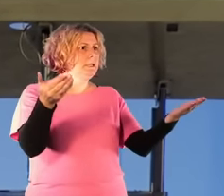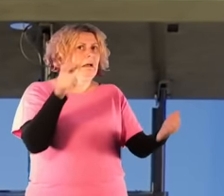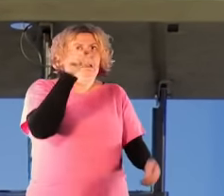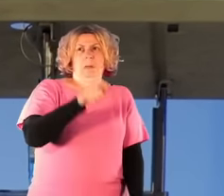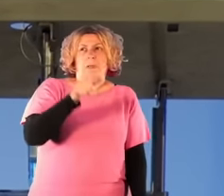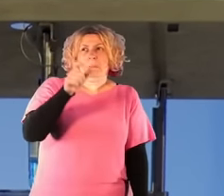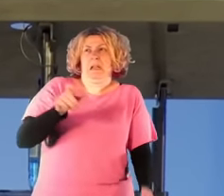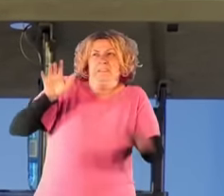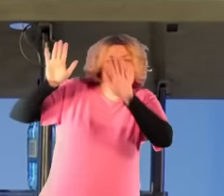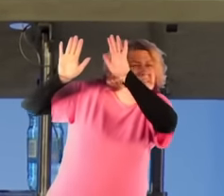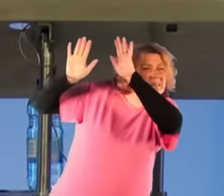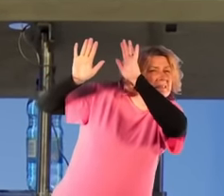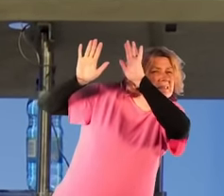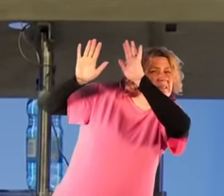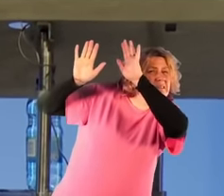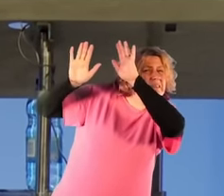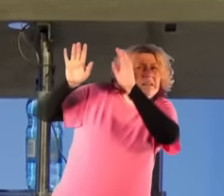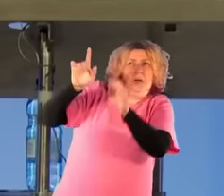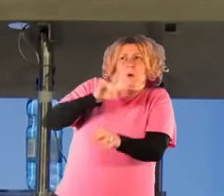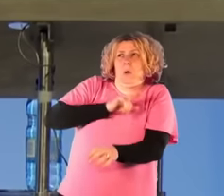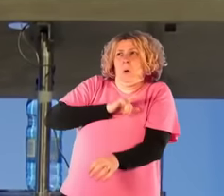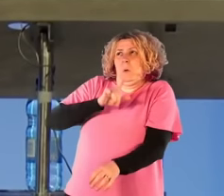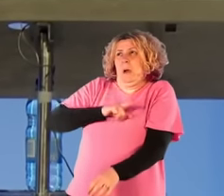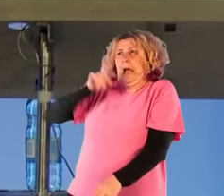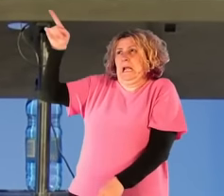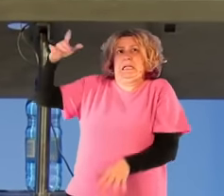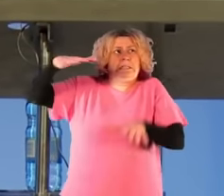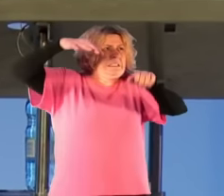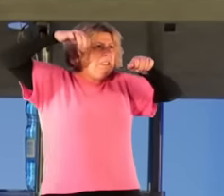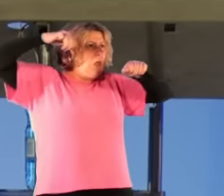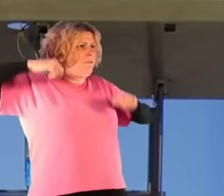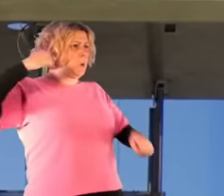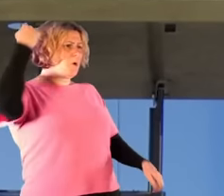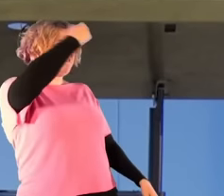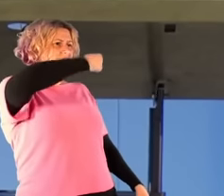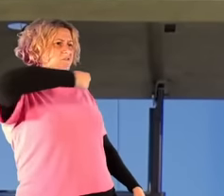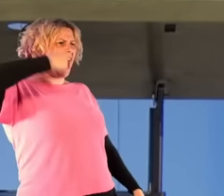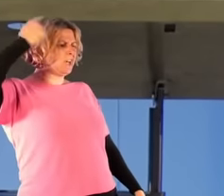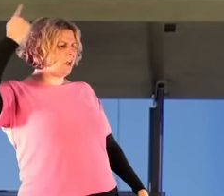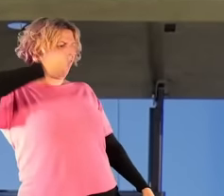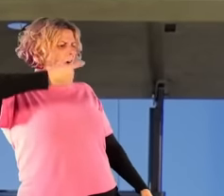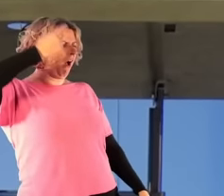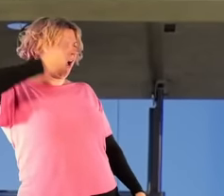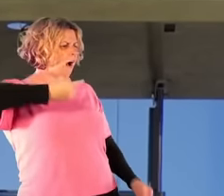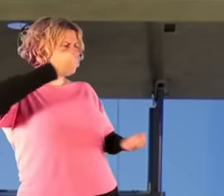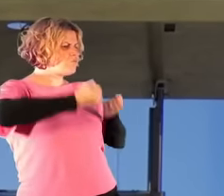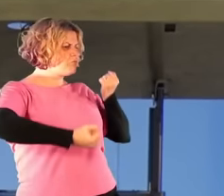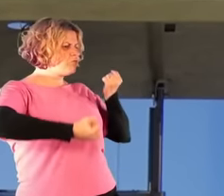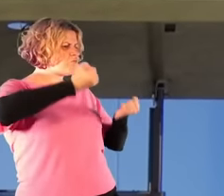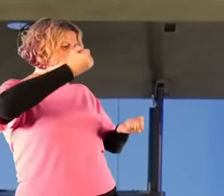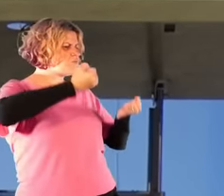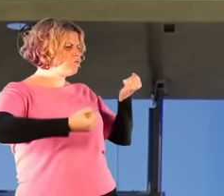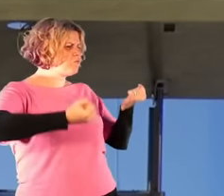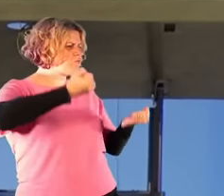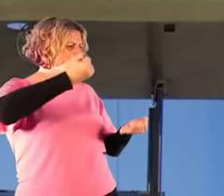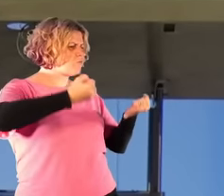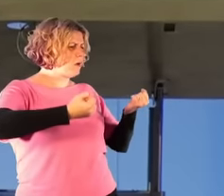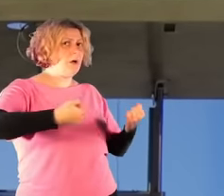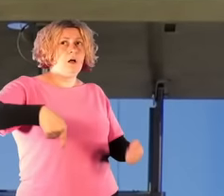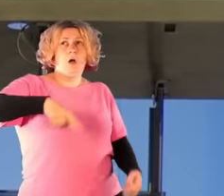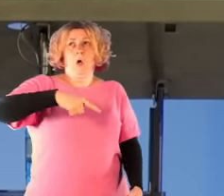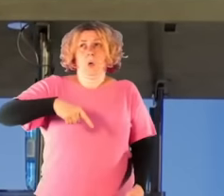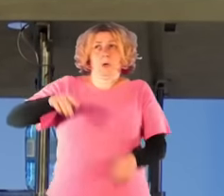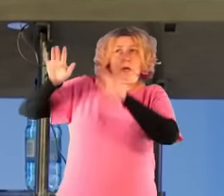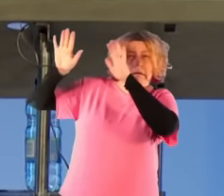from the face of him who sits on the throne and from the wrath of the Lamb. Who can stand in the day of